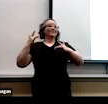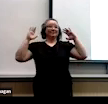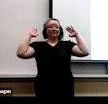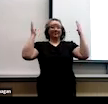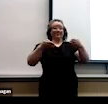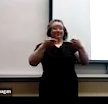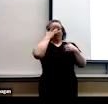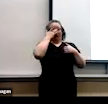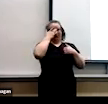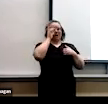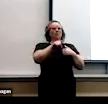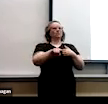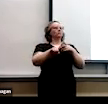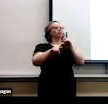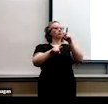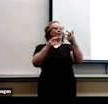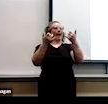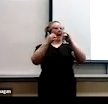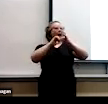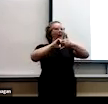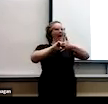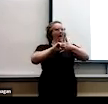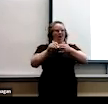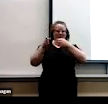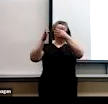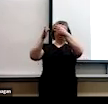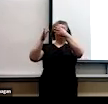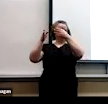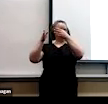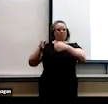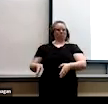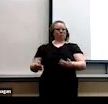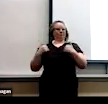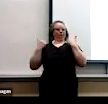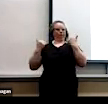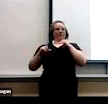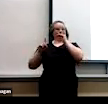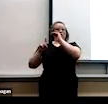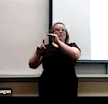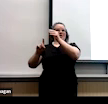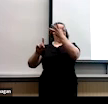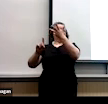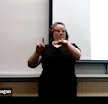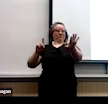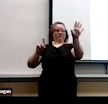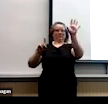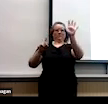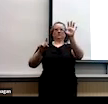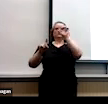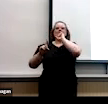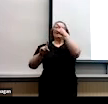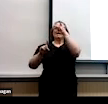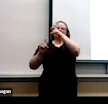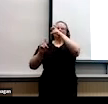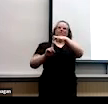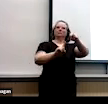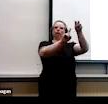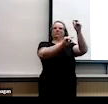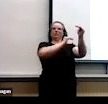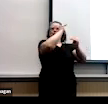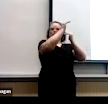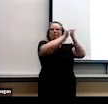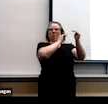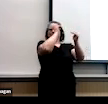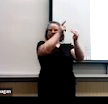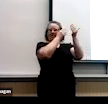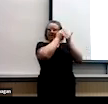with a developmental disability. And I'm interested to hear lots of different perspectives because I don't think that there's one right